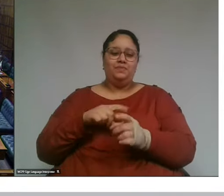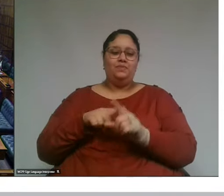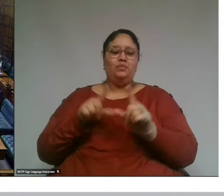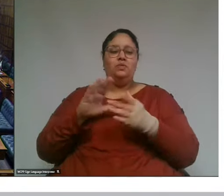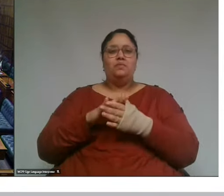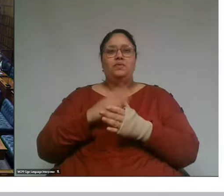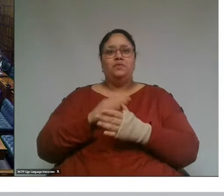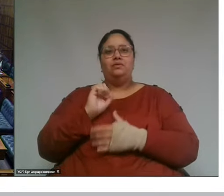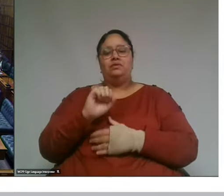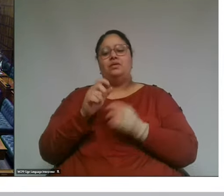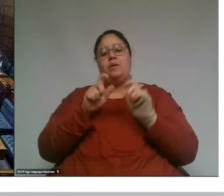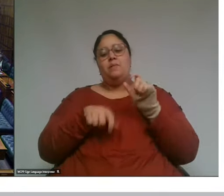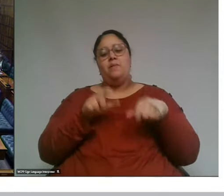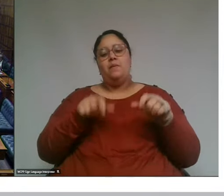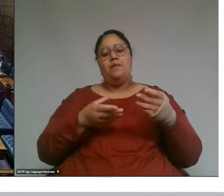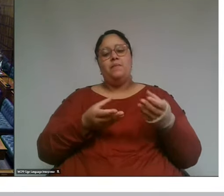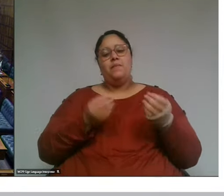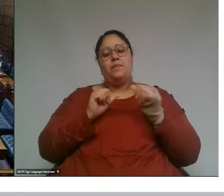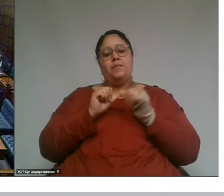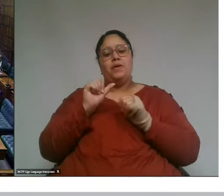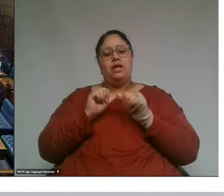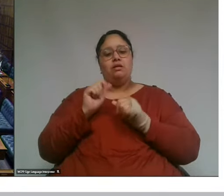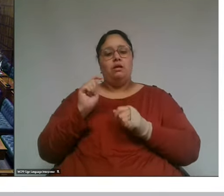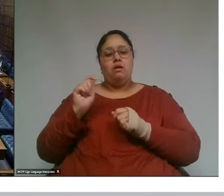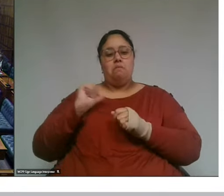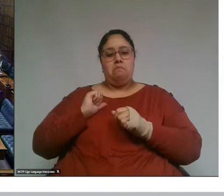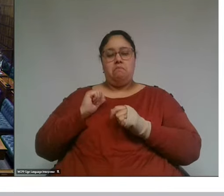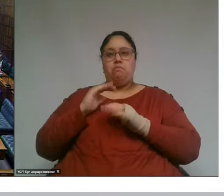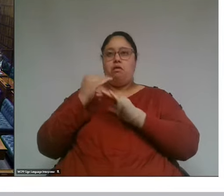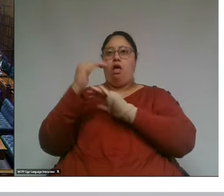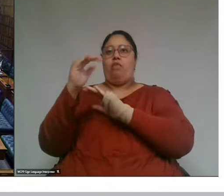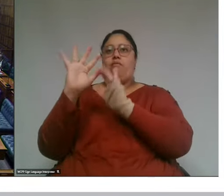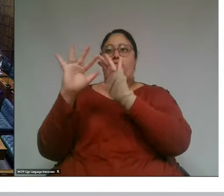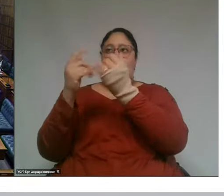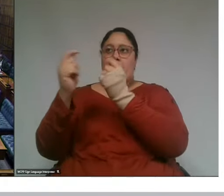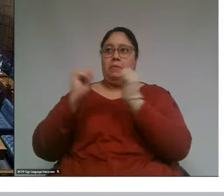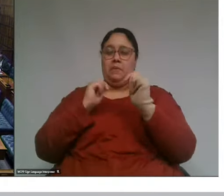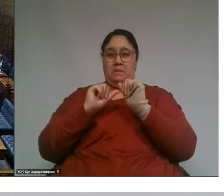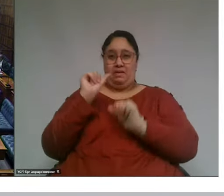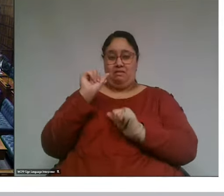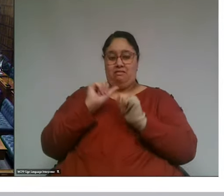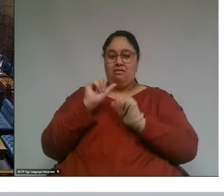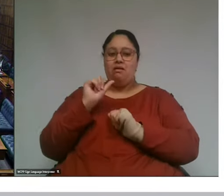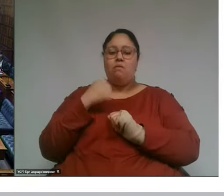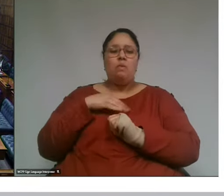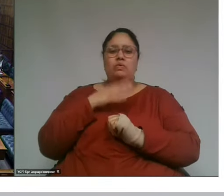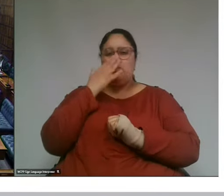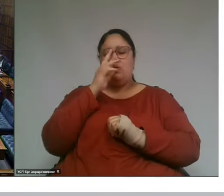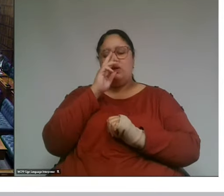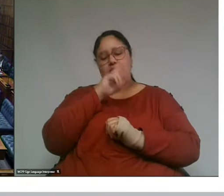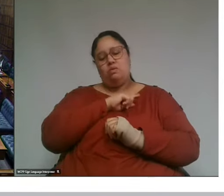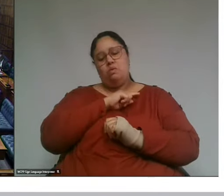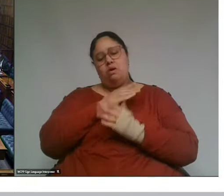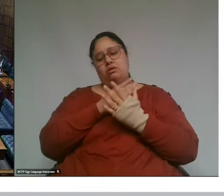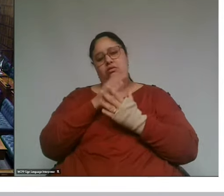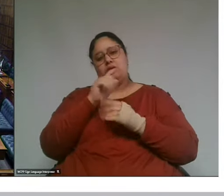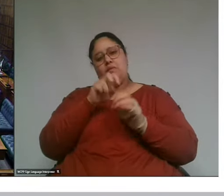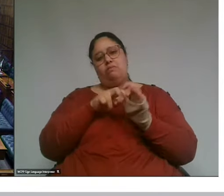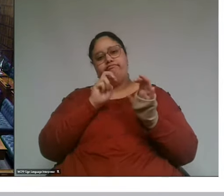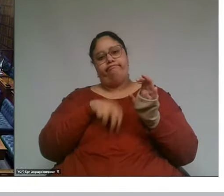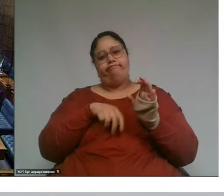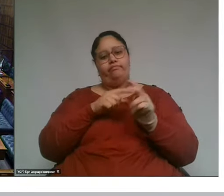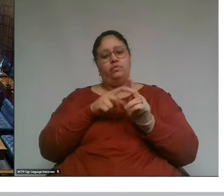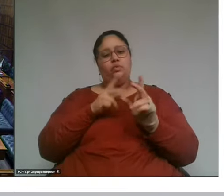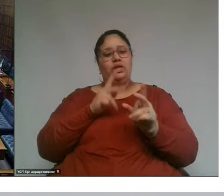are are getting better pay somewhere else I just want to know some of the reasons why people are seem to be